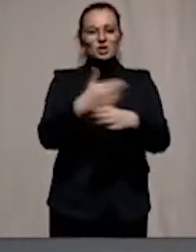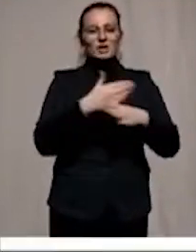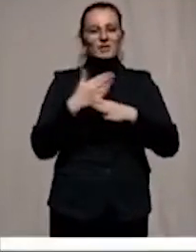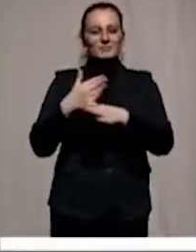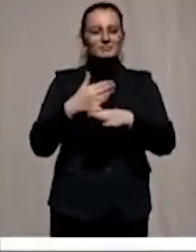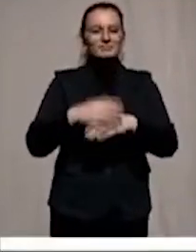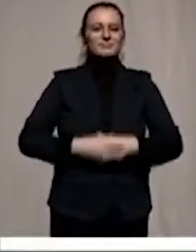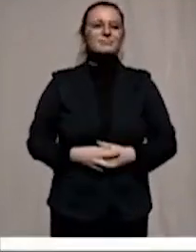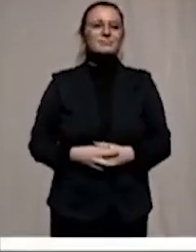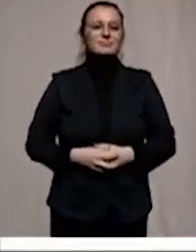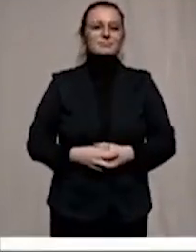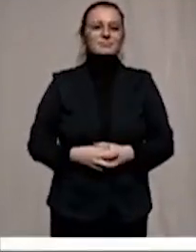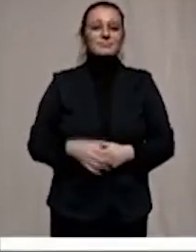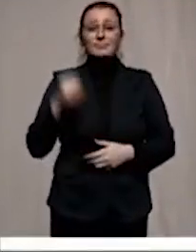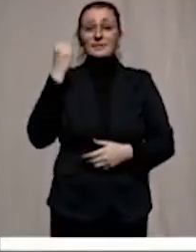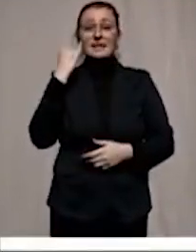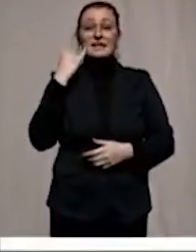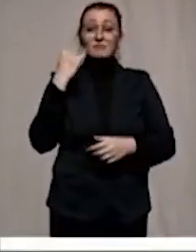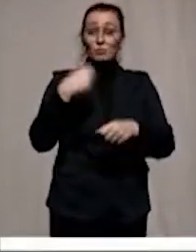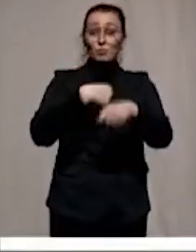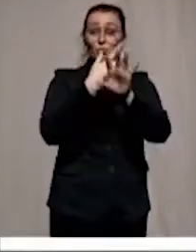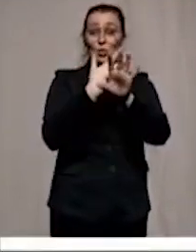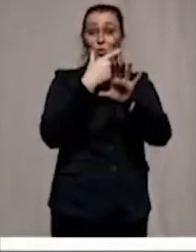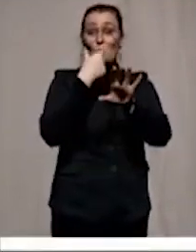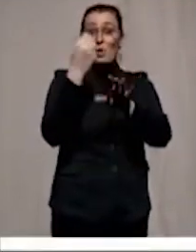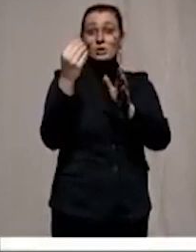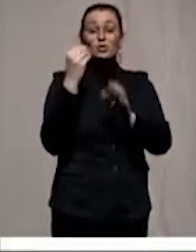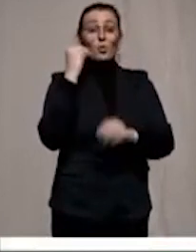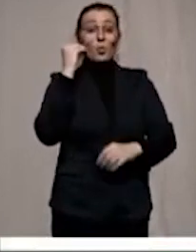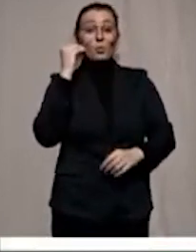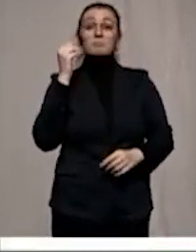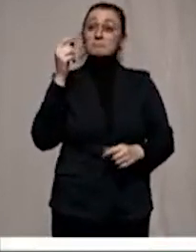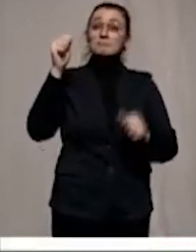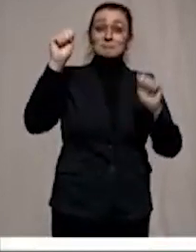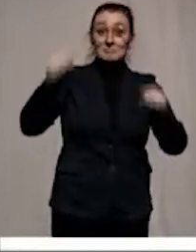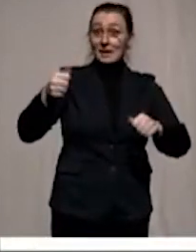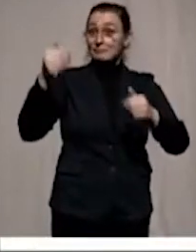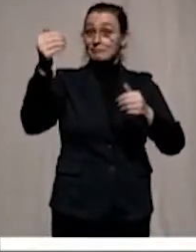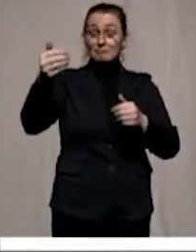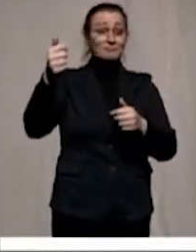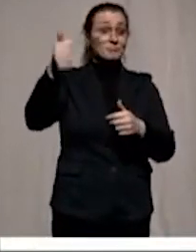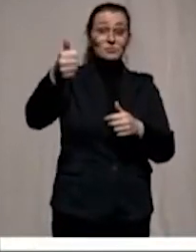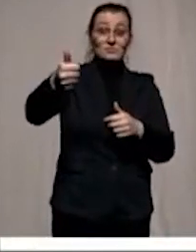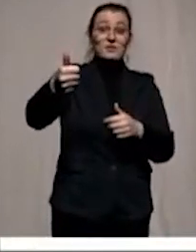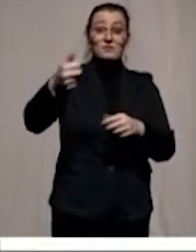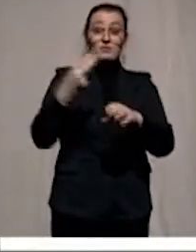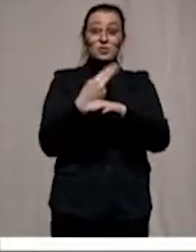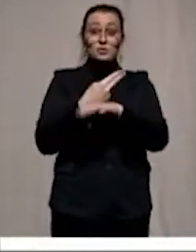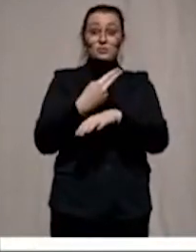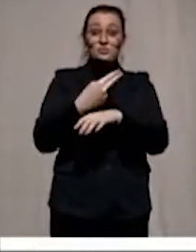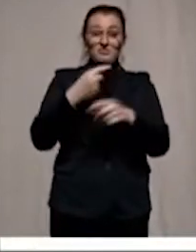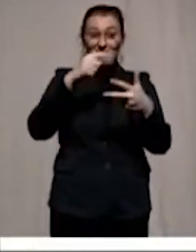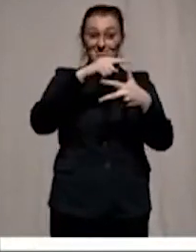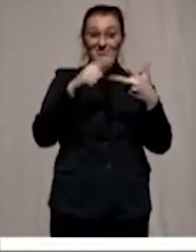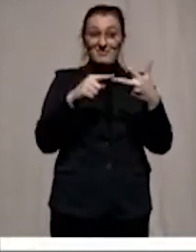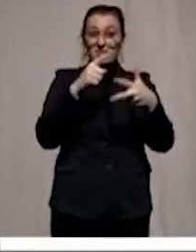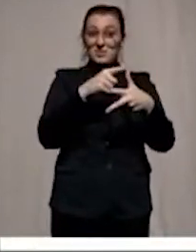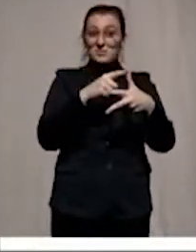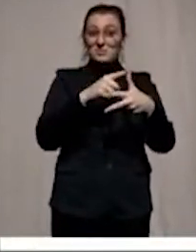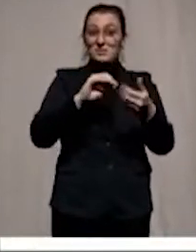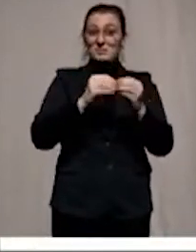And for everybody at home, you're more than welcome to just use the prompts at home to practice your writing on your own. Obviously, those people can't share here